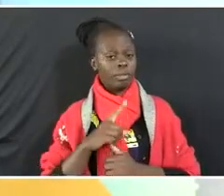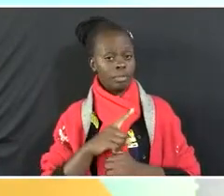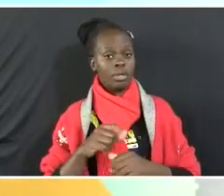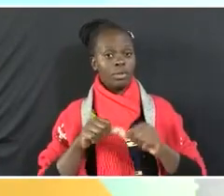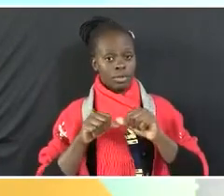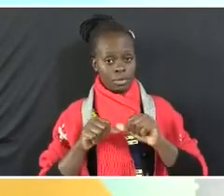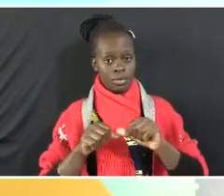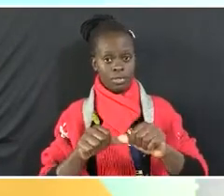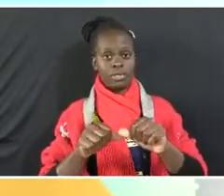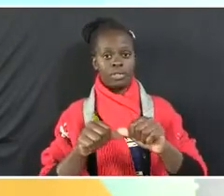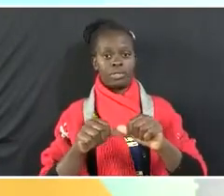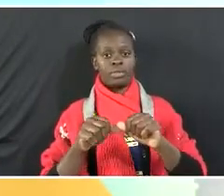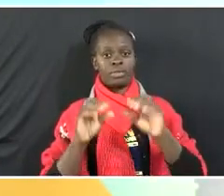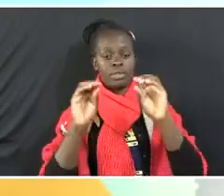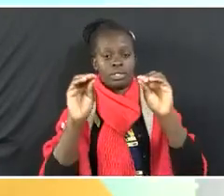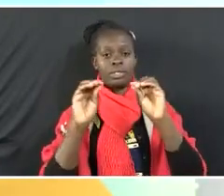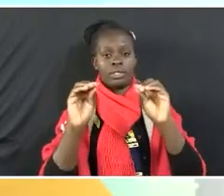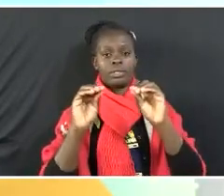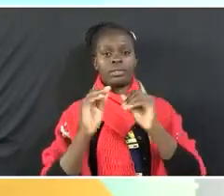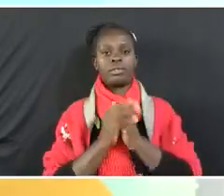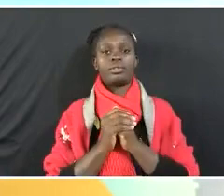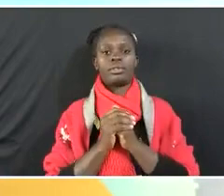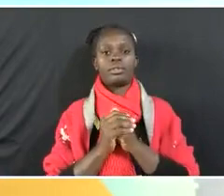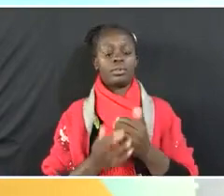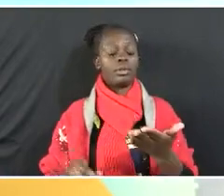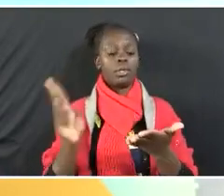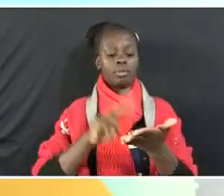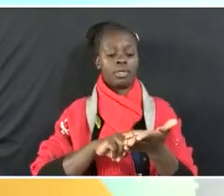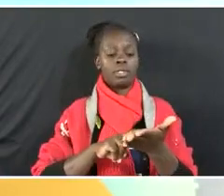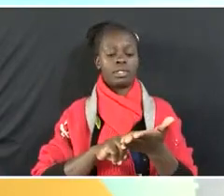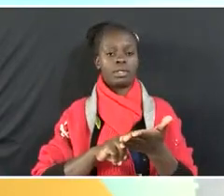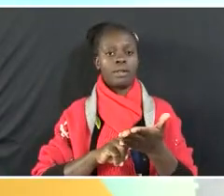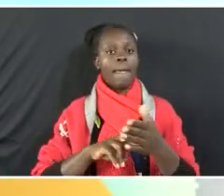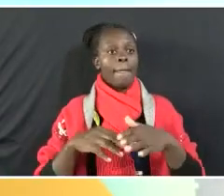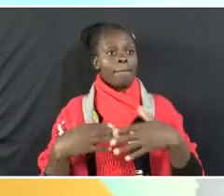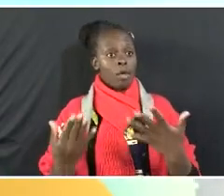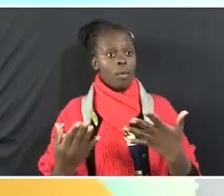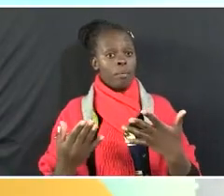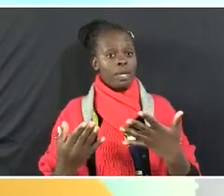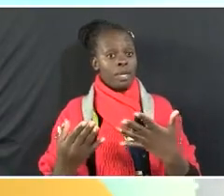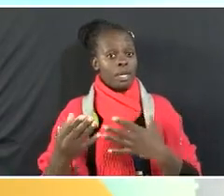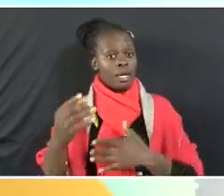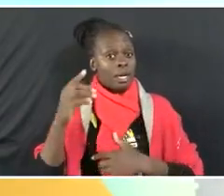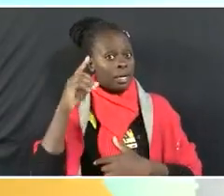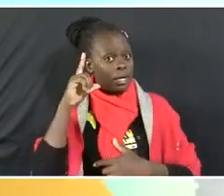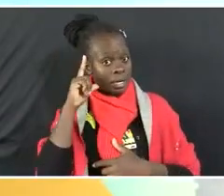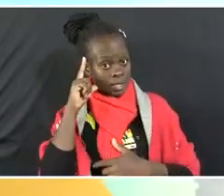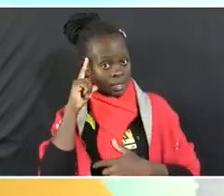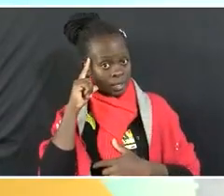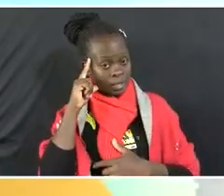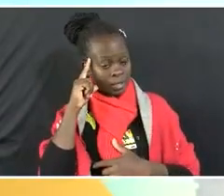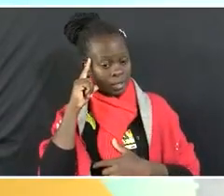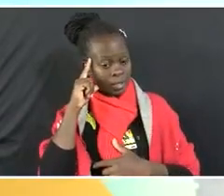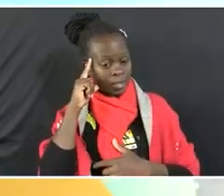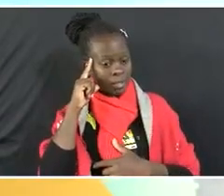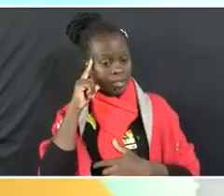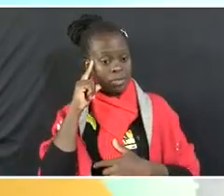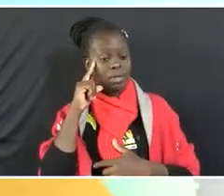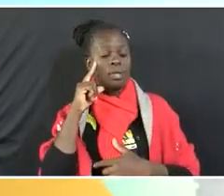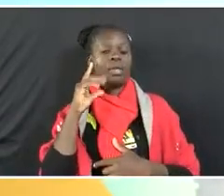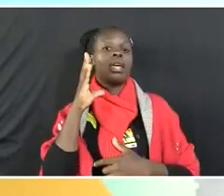it. But for your sake, I am going to repeat. How many of you have had the experience of walking